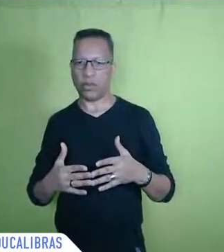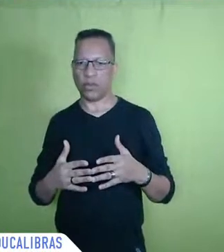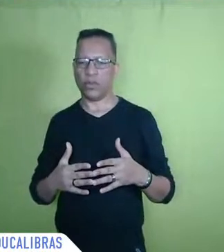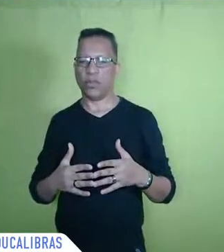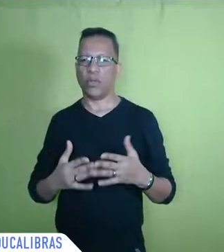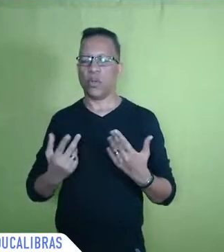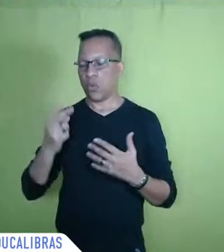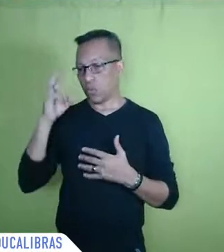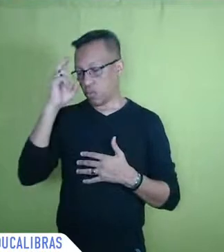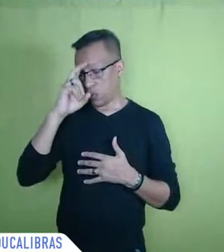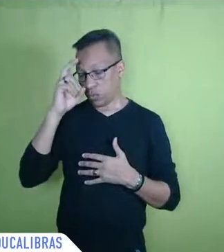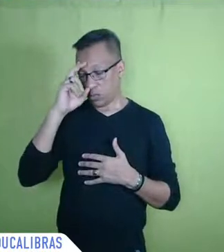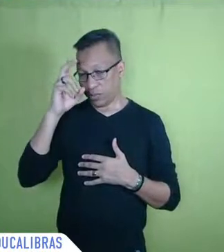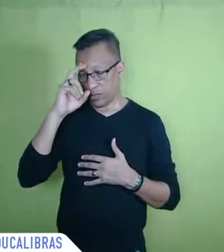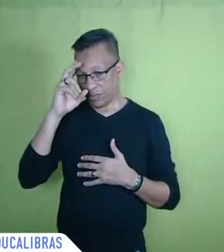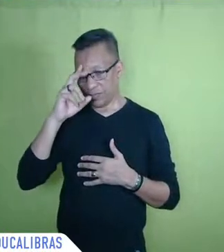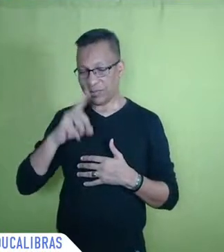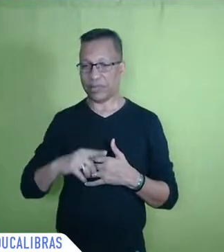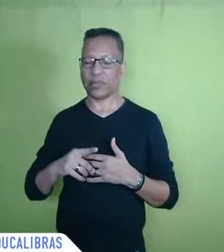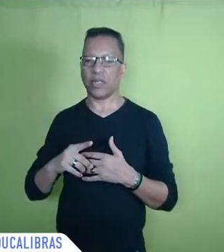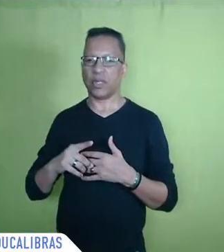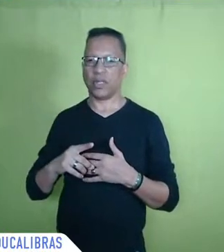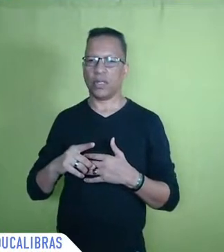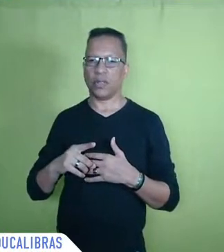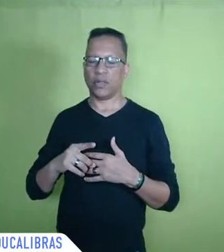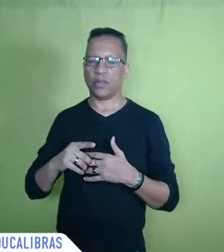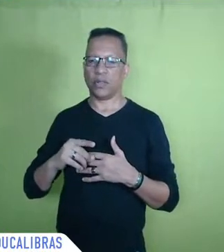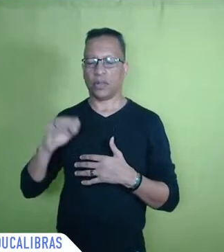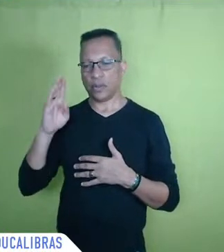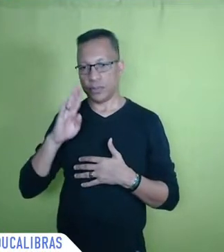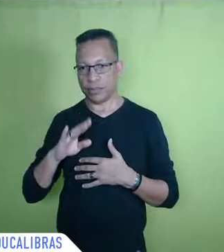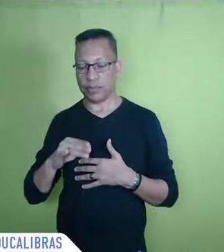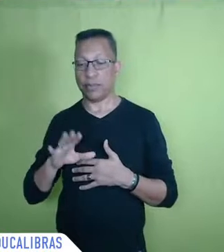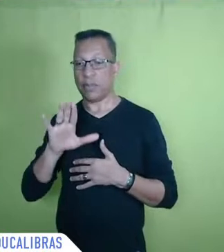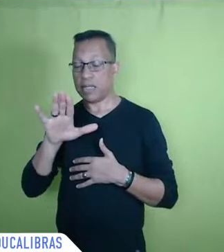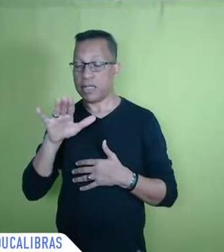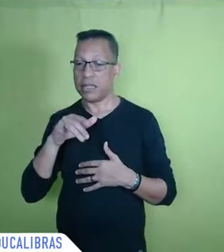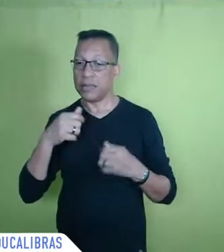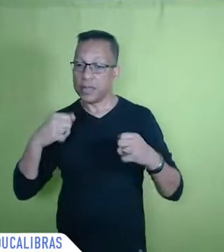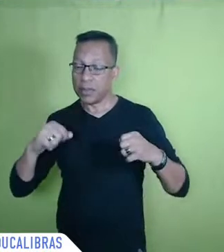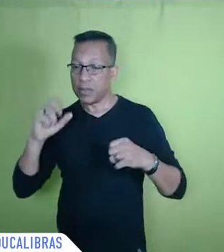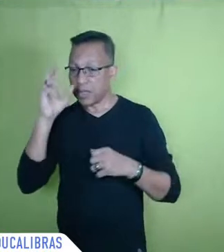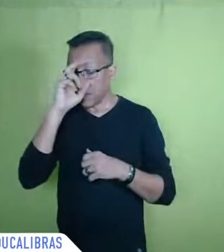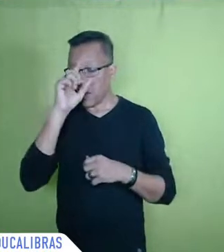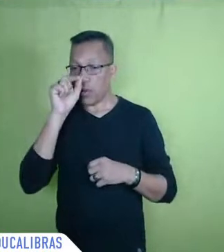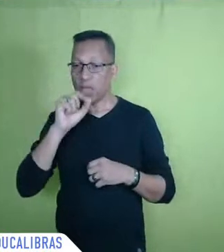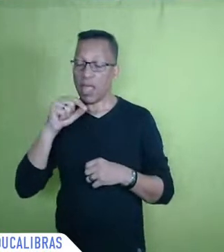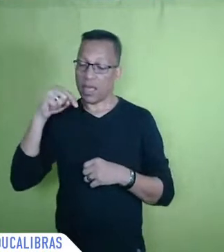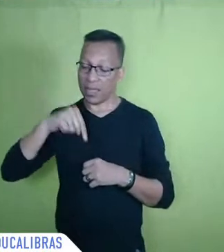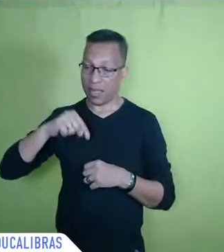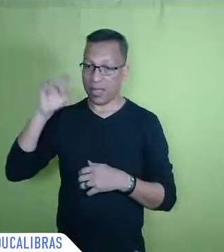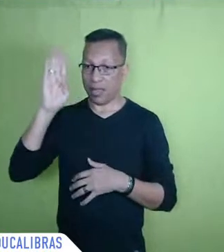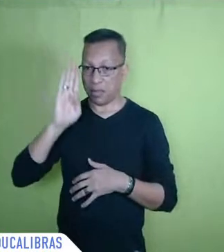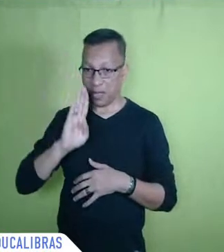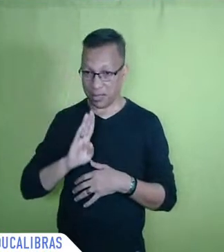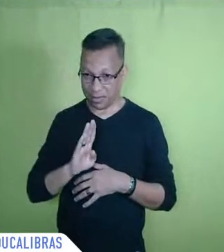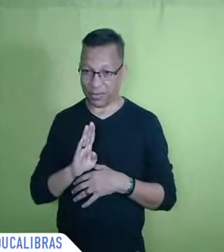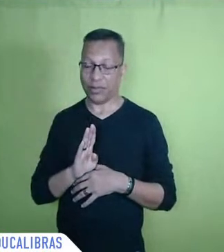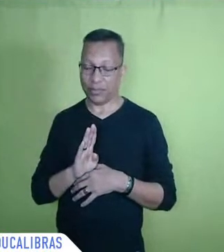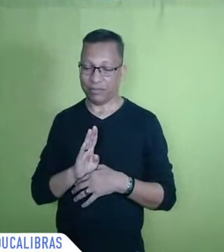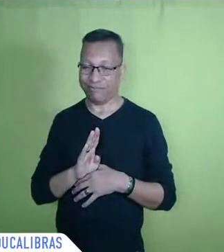and in space. As Mariana and Mark mentioned, we have to think of the Brazilian